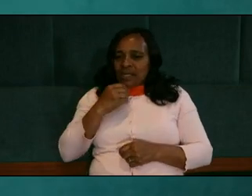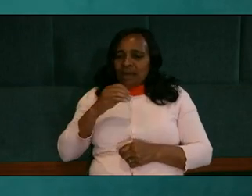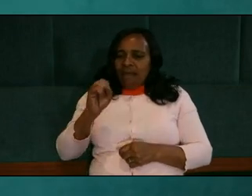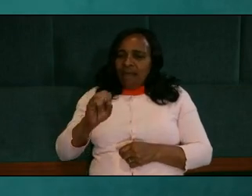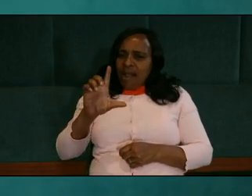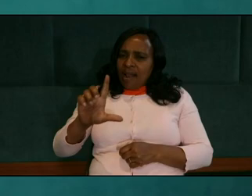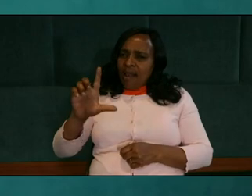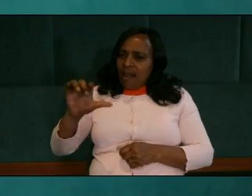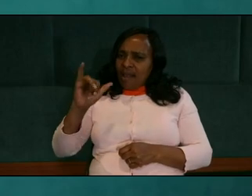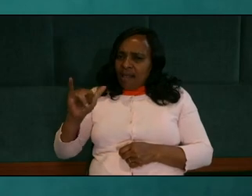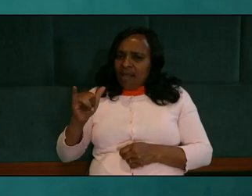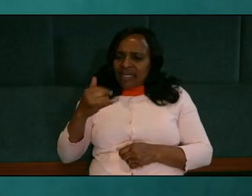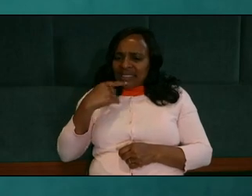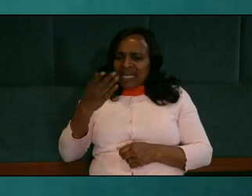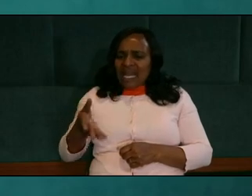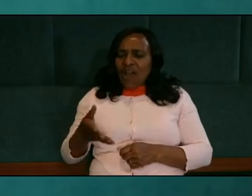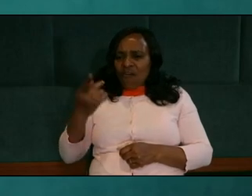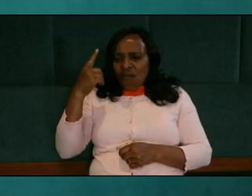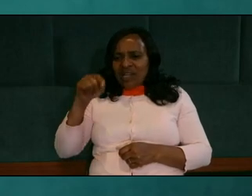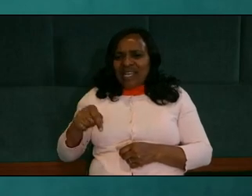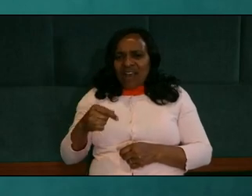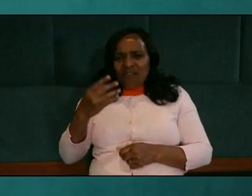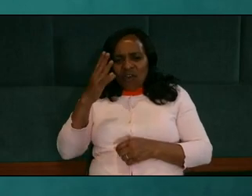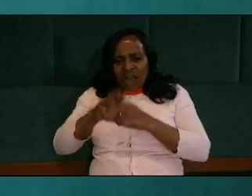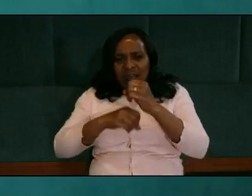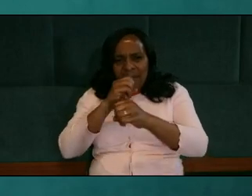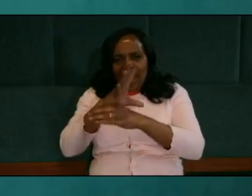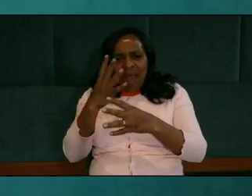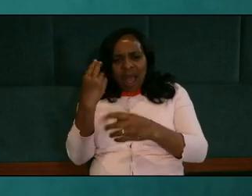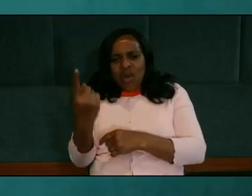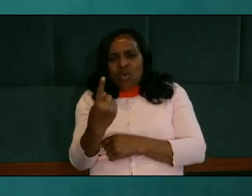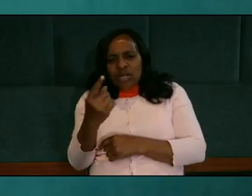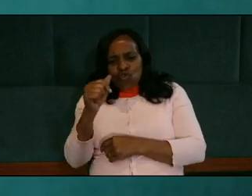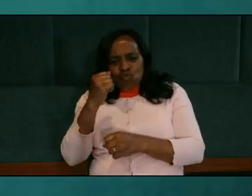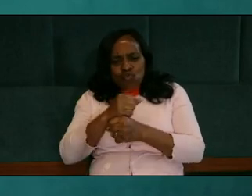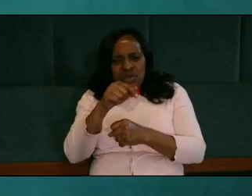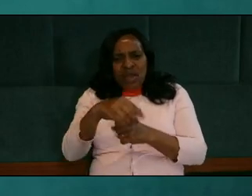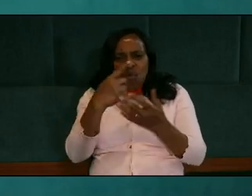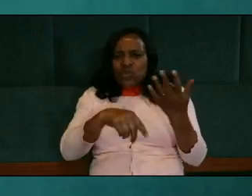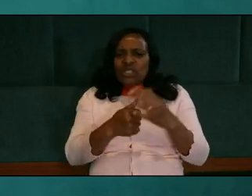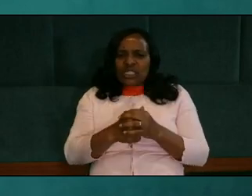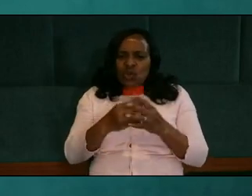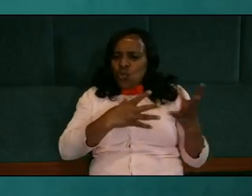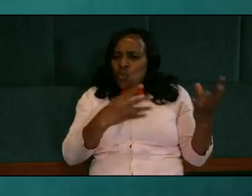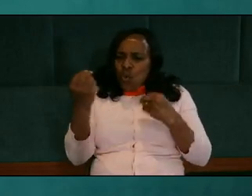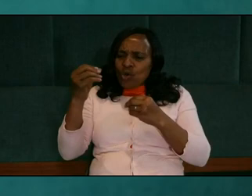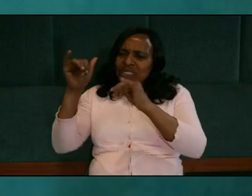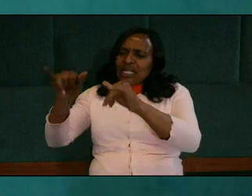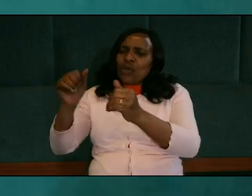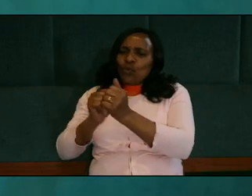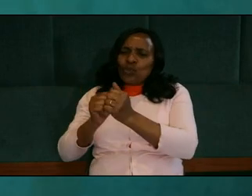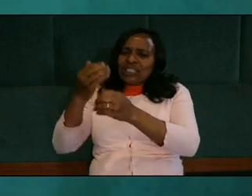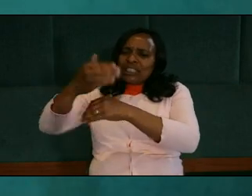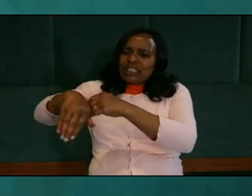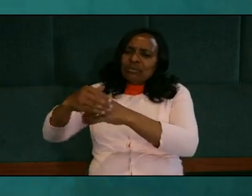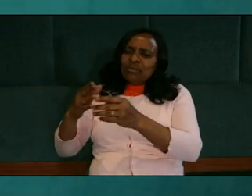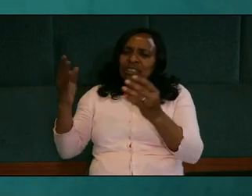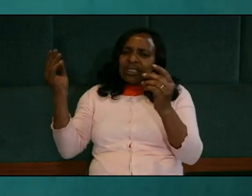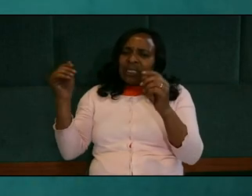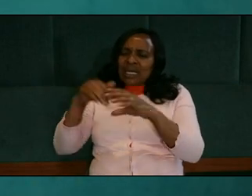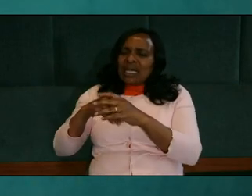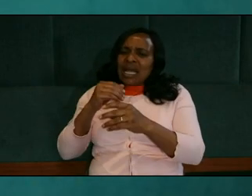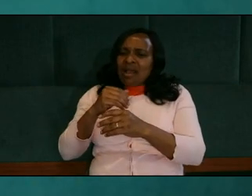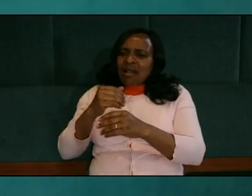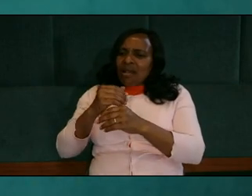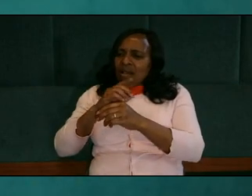like, "So you're just here for the cinema? You're just here for the show? What are you doing here? You go and stay with those few sheep in the